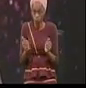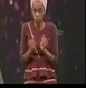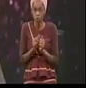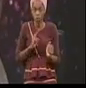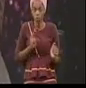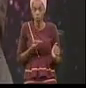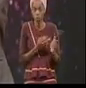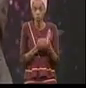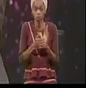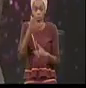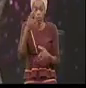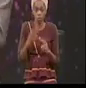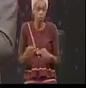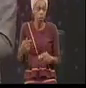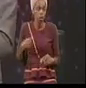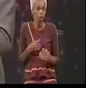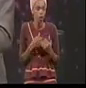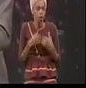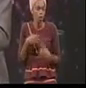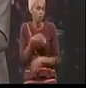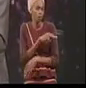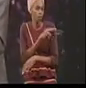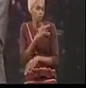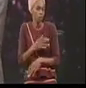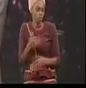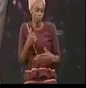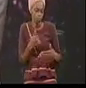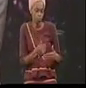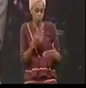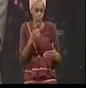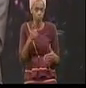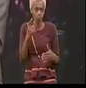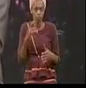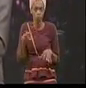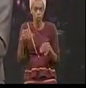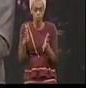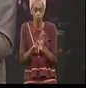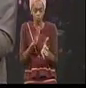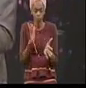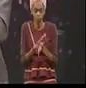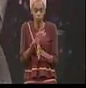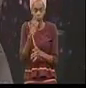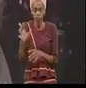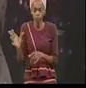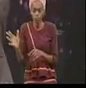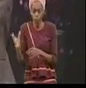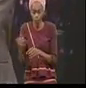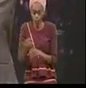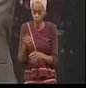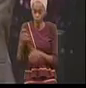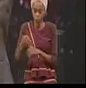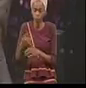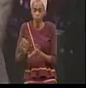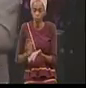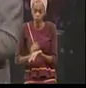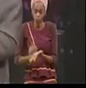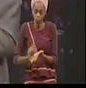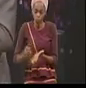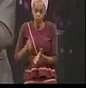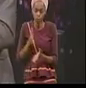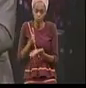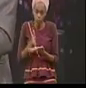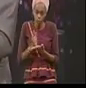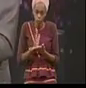ushers very close to you. You will be given a small slip. Take from them and fill correctly all the informations